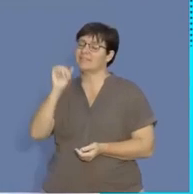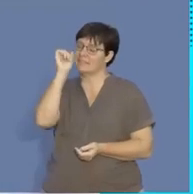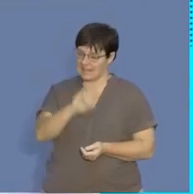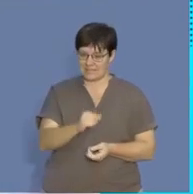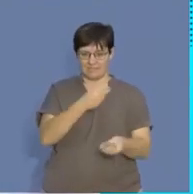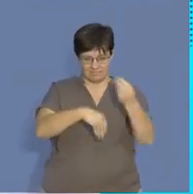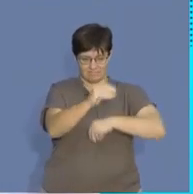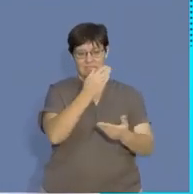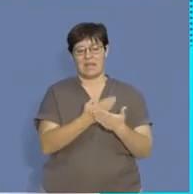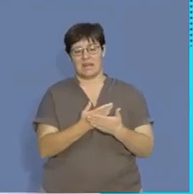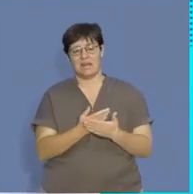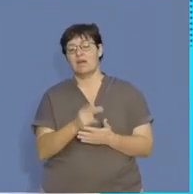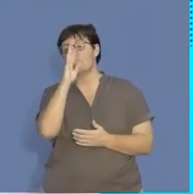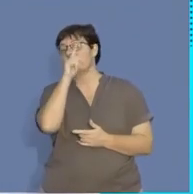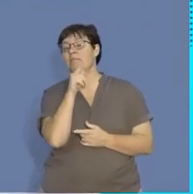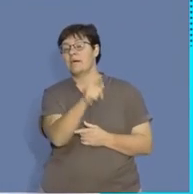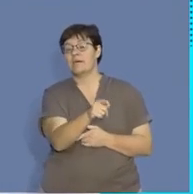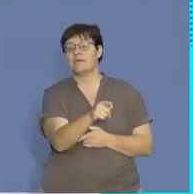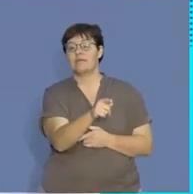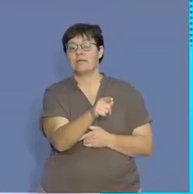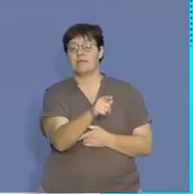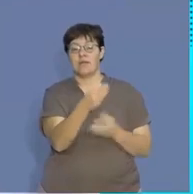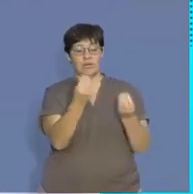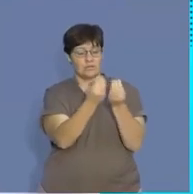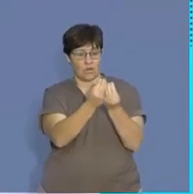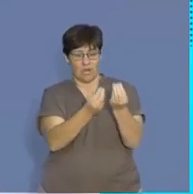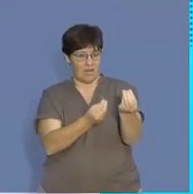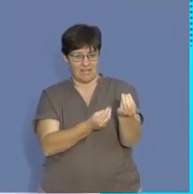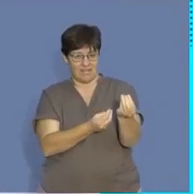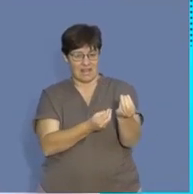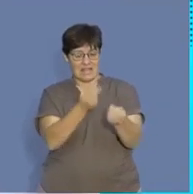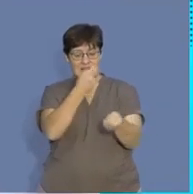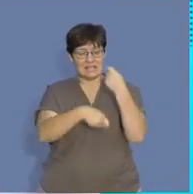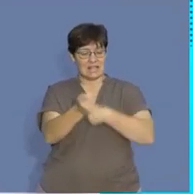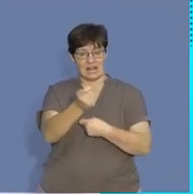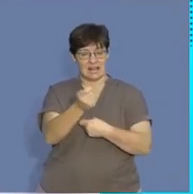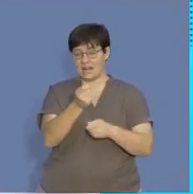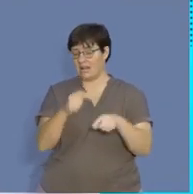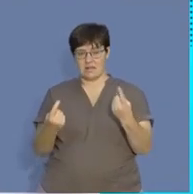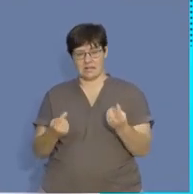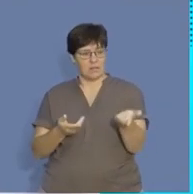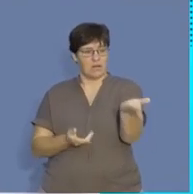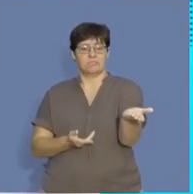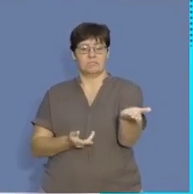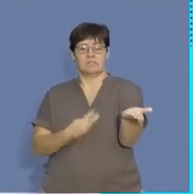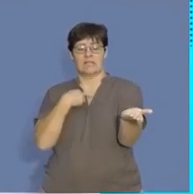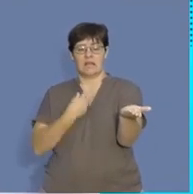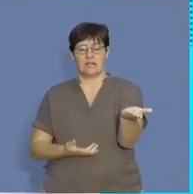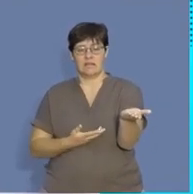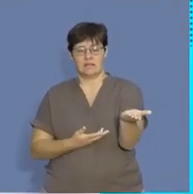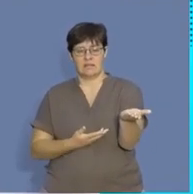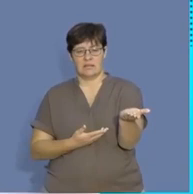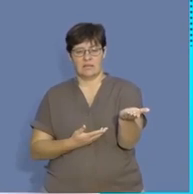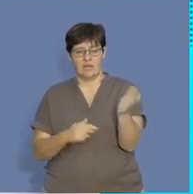it can, because remember, in the event of the stock not selling, you are now sitting with the